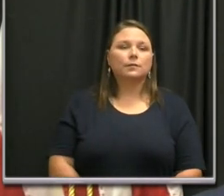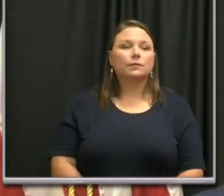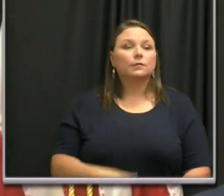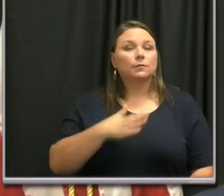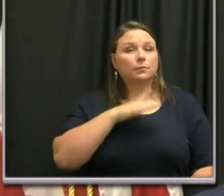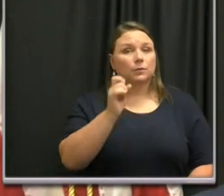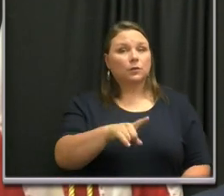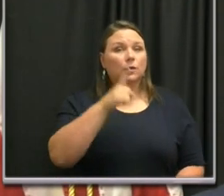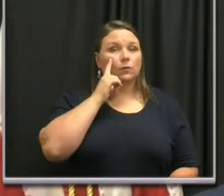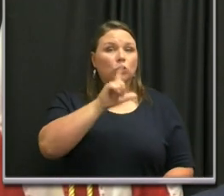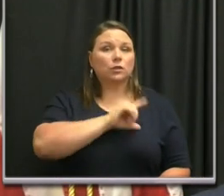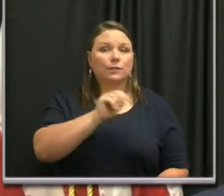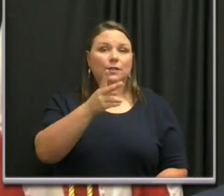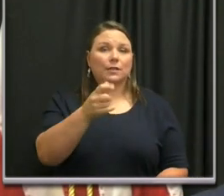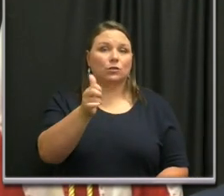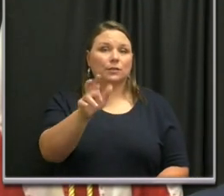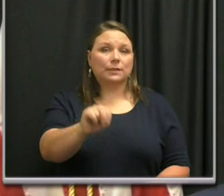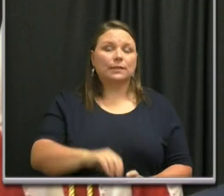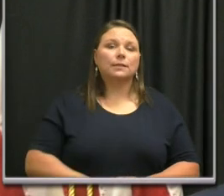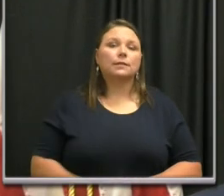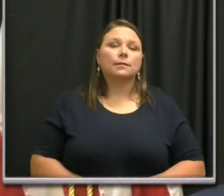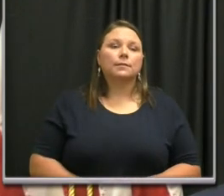My question is for Chief Anderson. Chief,